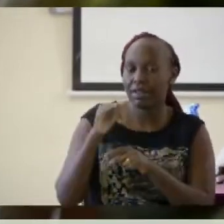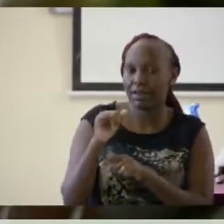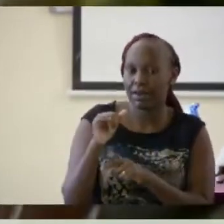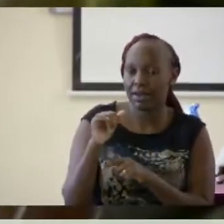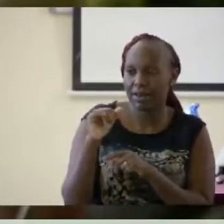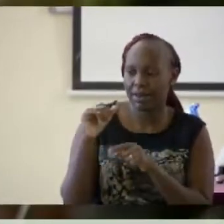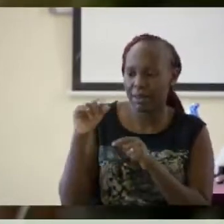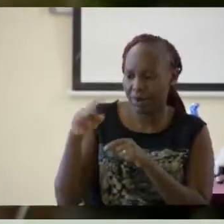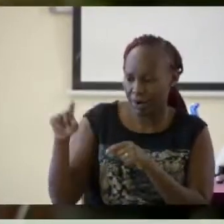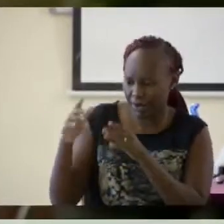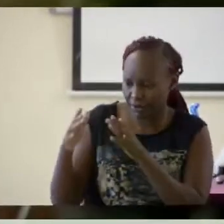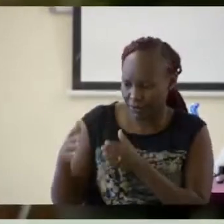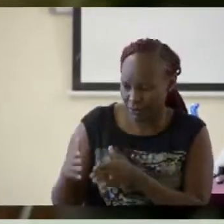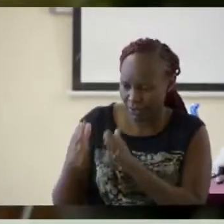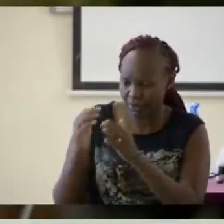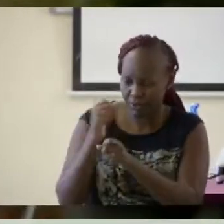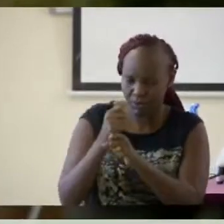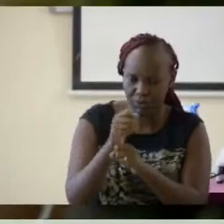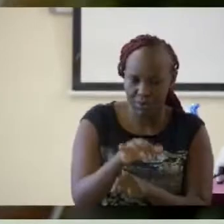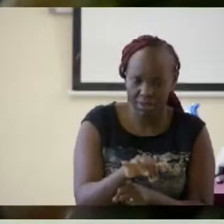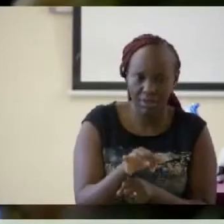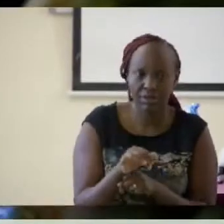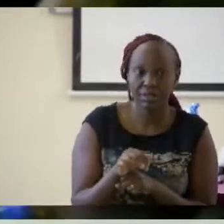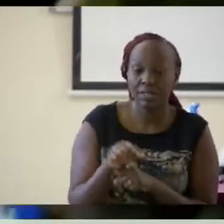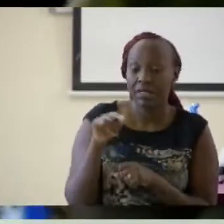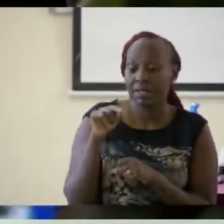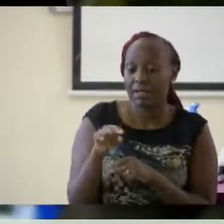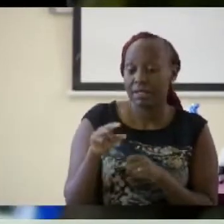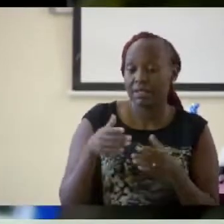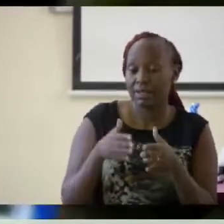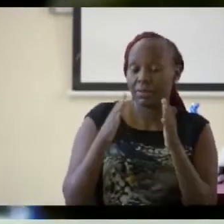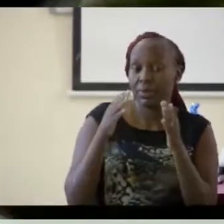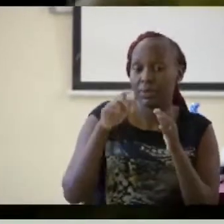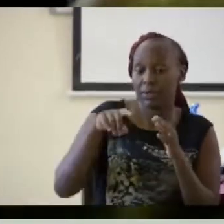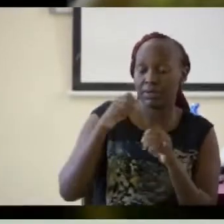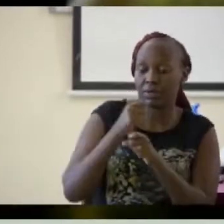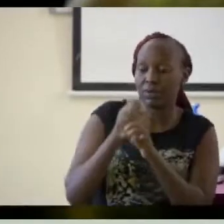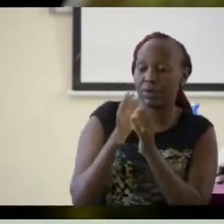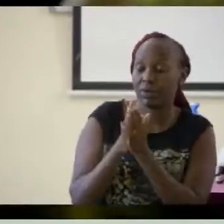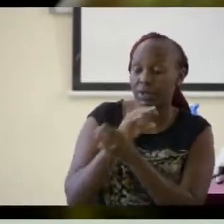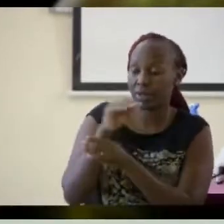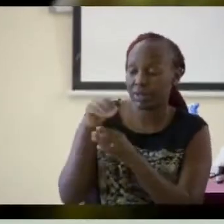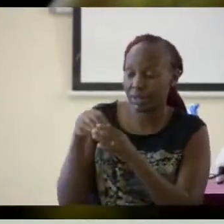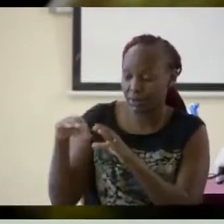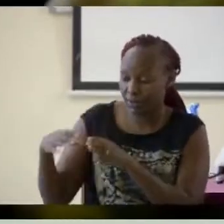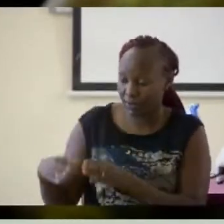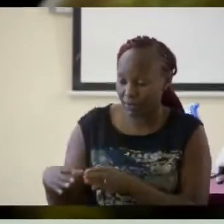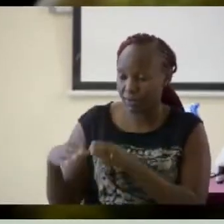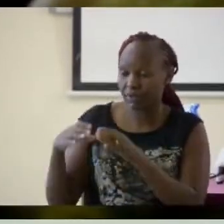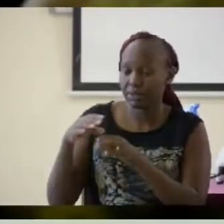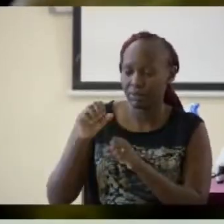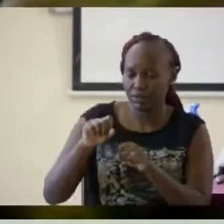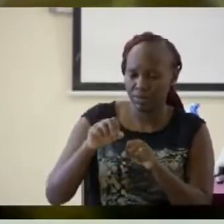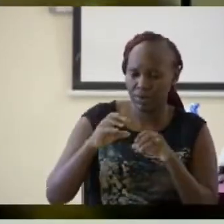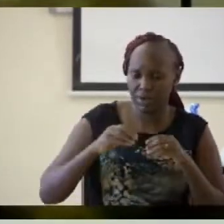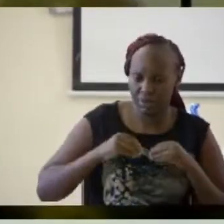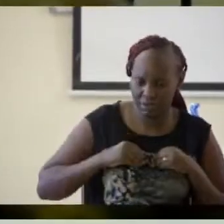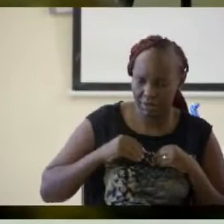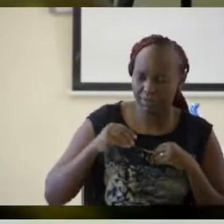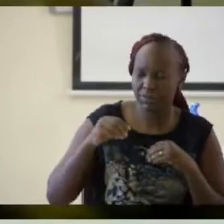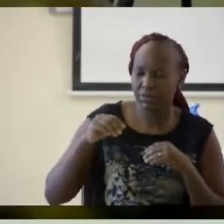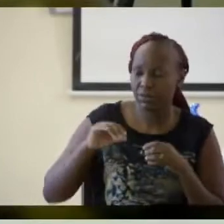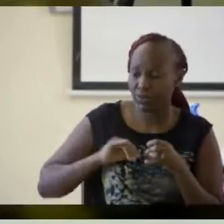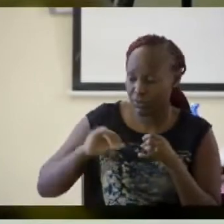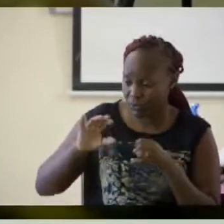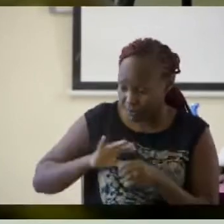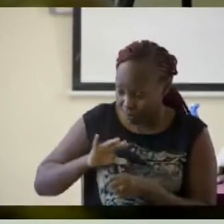think that is the social engineering of working within the community to make it accepted that widows